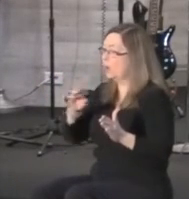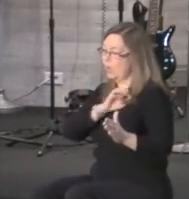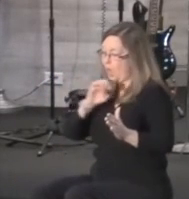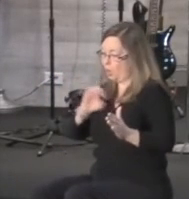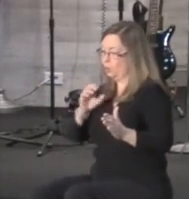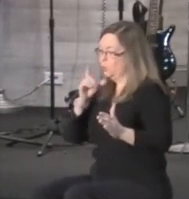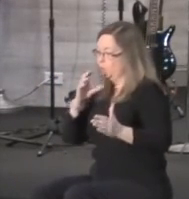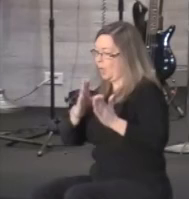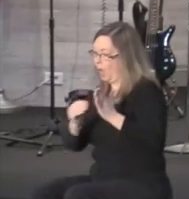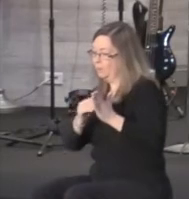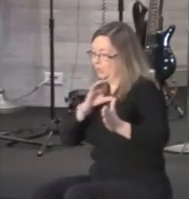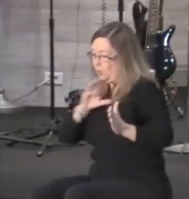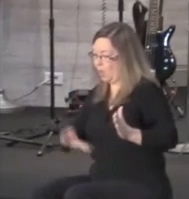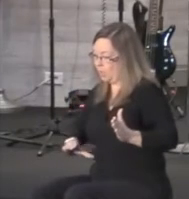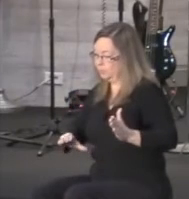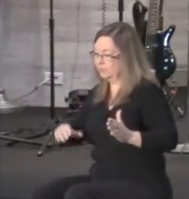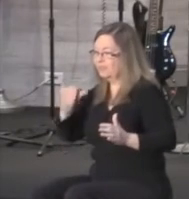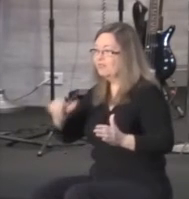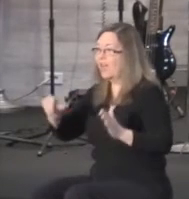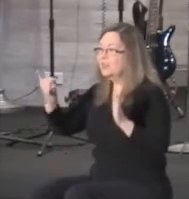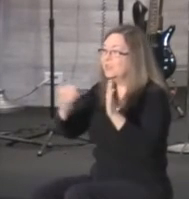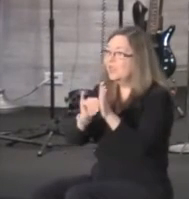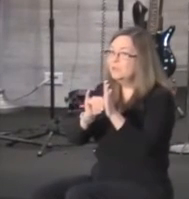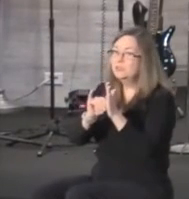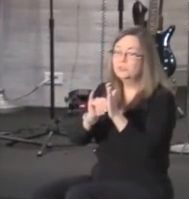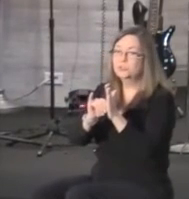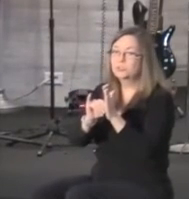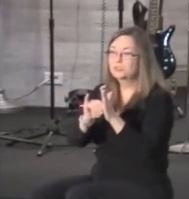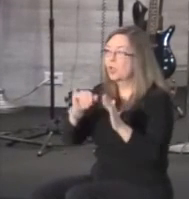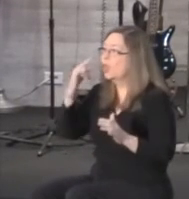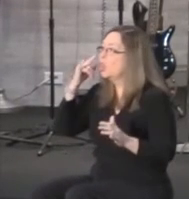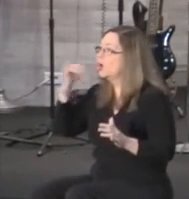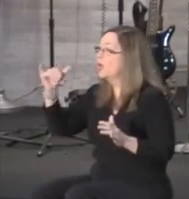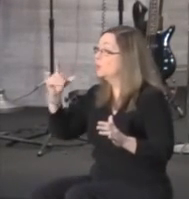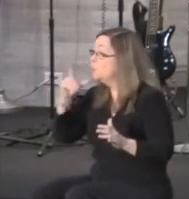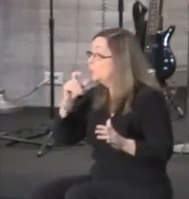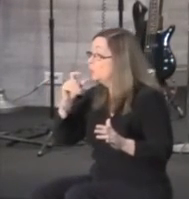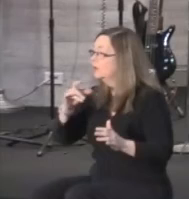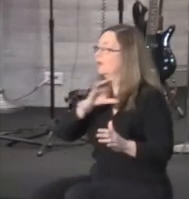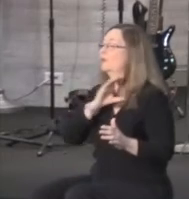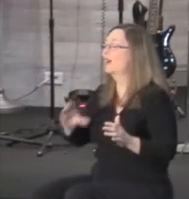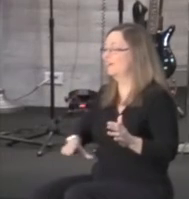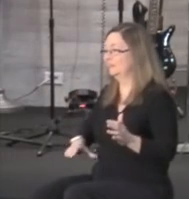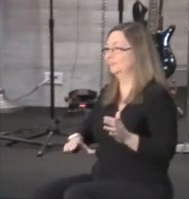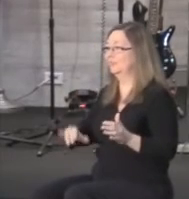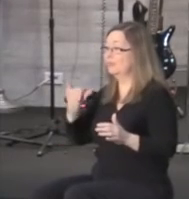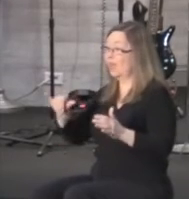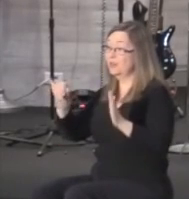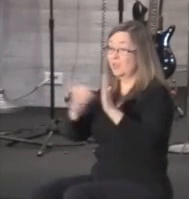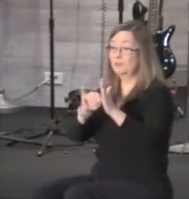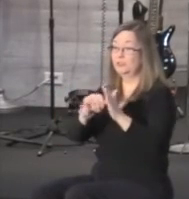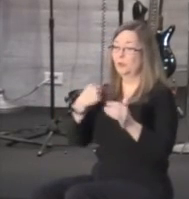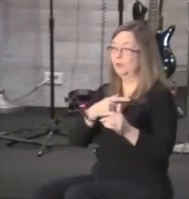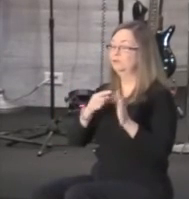who's copying Christ. We're to stamp an image, and that image is ultimately supposed to look just like Christ. We're supposed to stamp the image